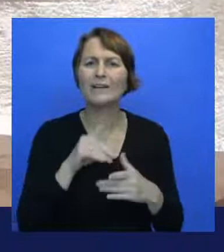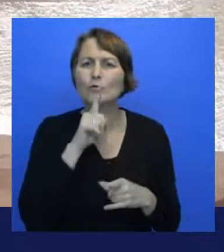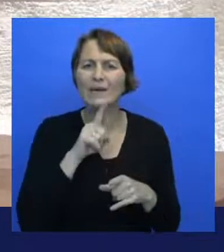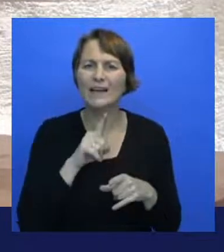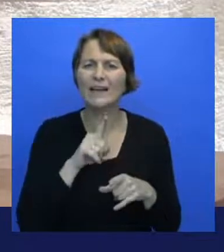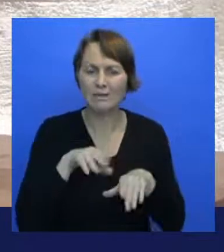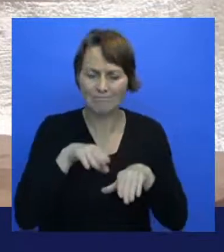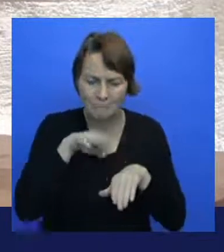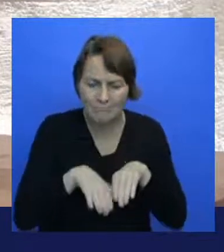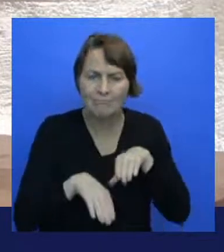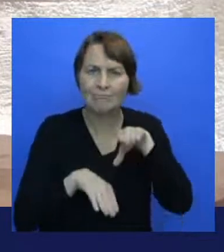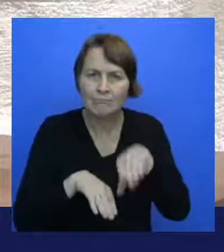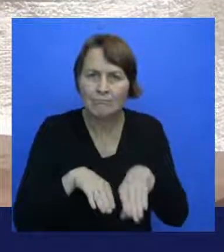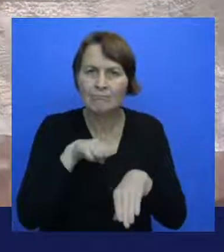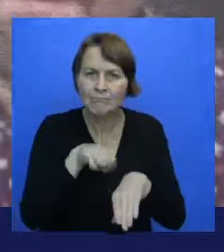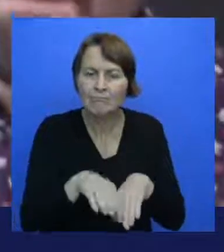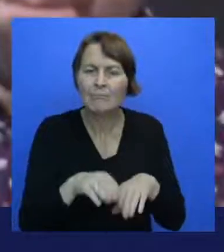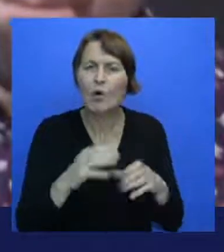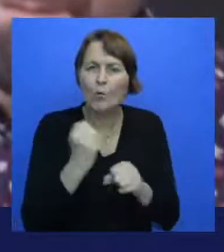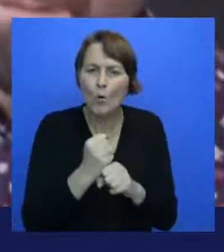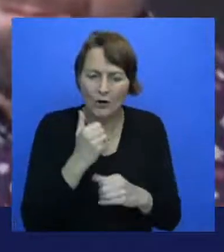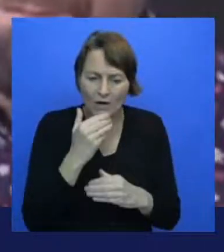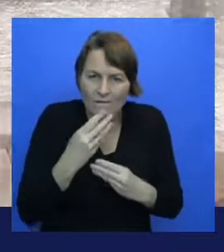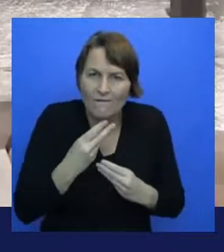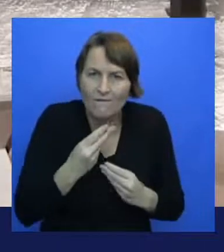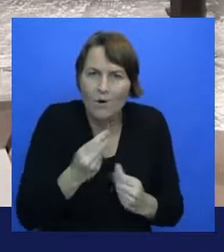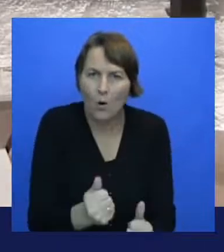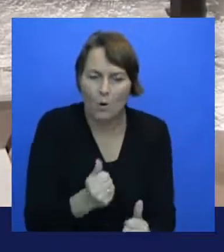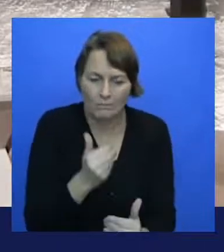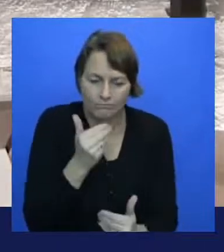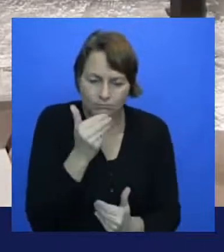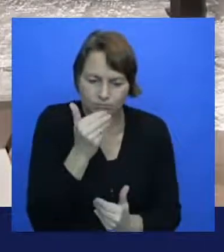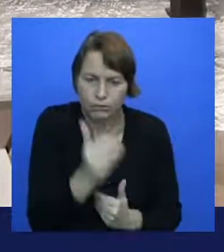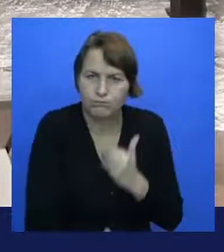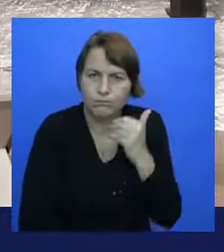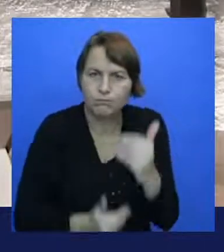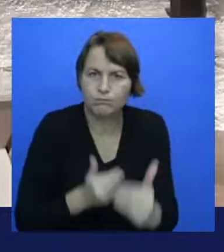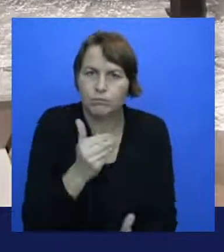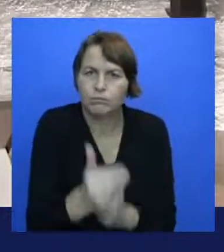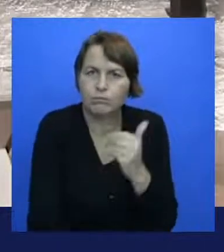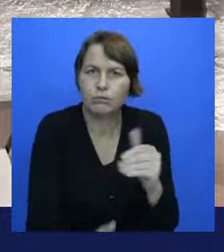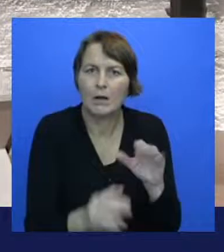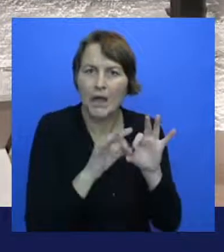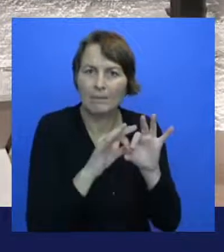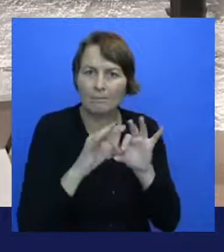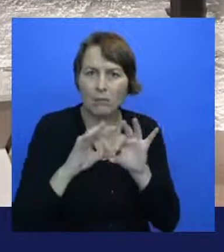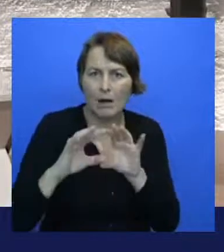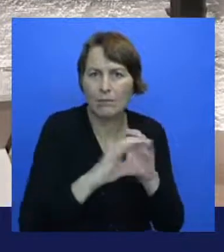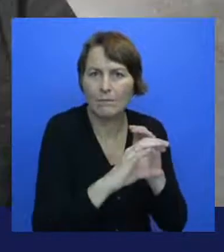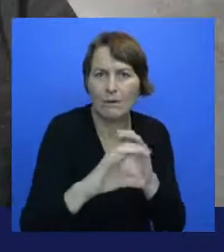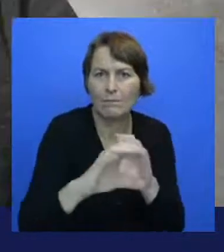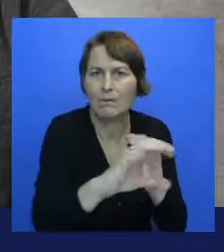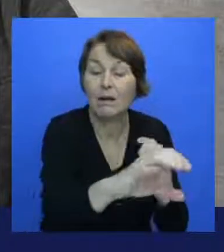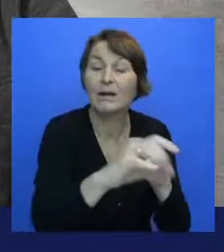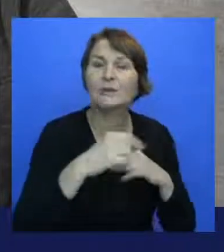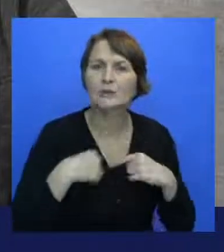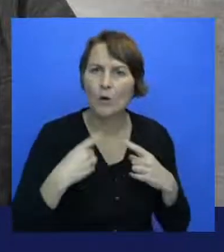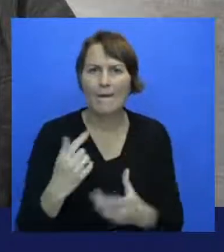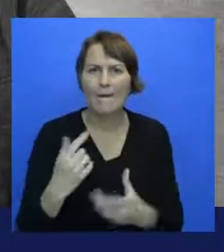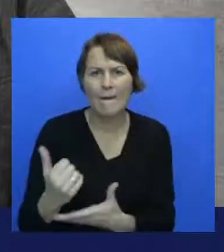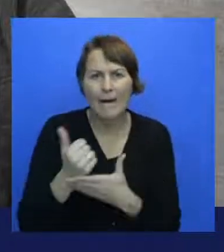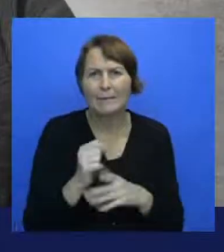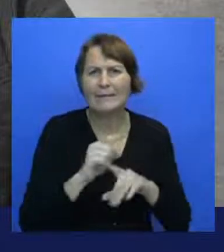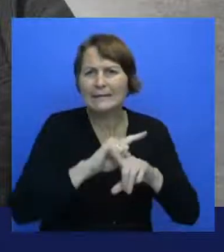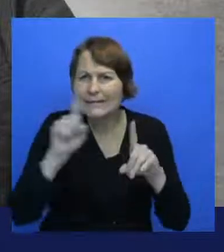you automate and the more you can sort of turn them into a pipeline, they become repeatable, which helps you with ML ops, and that way I can sort of do the same thing over and